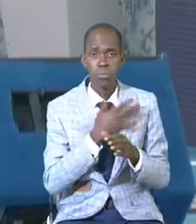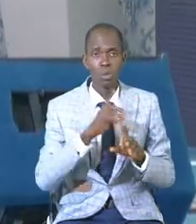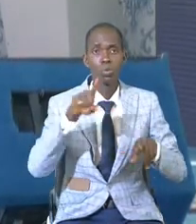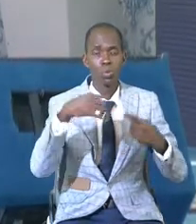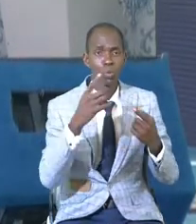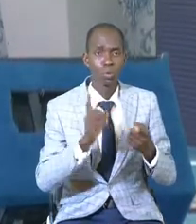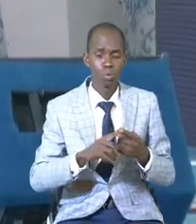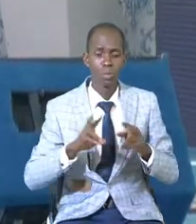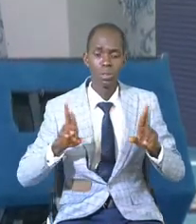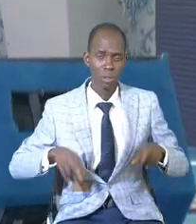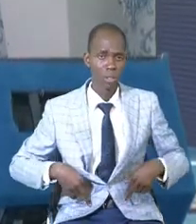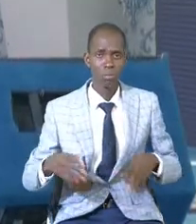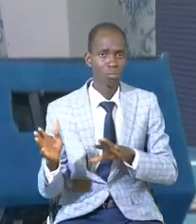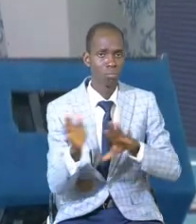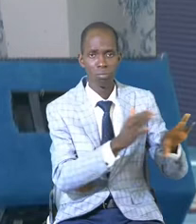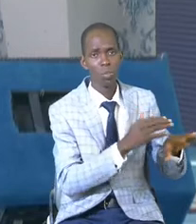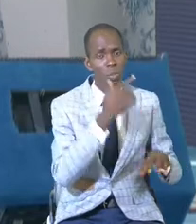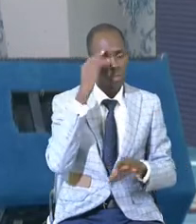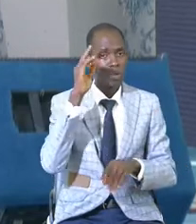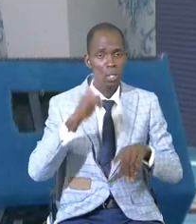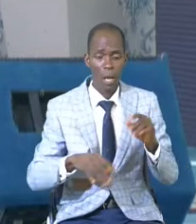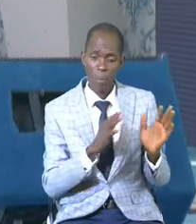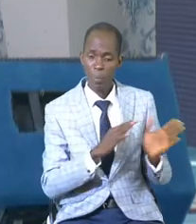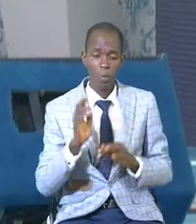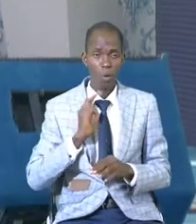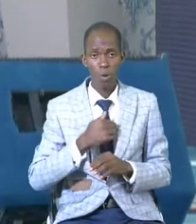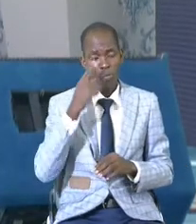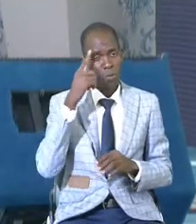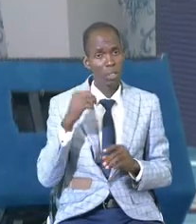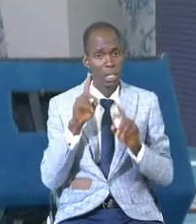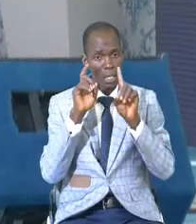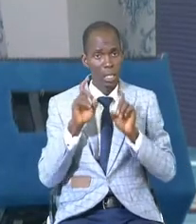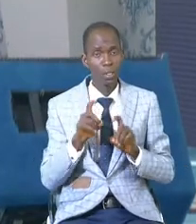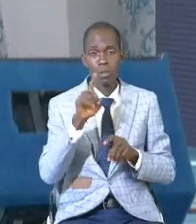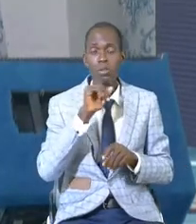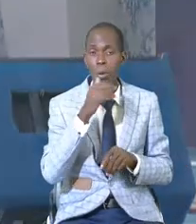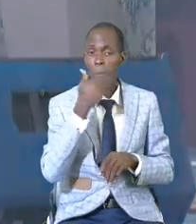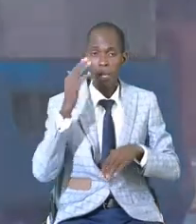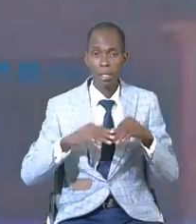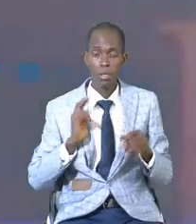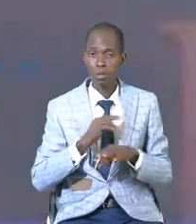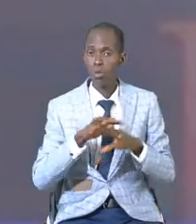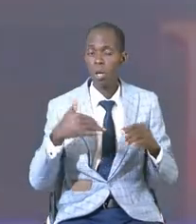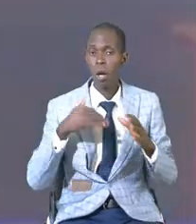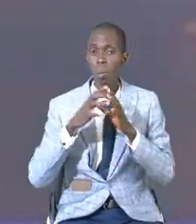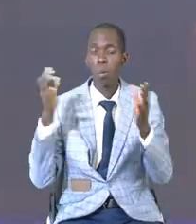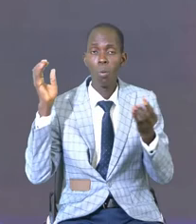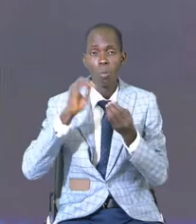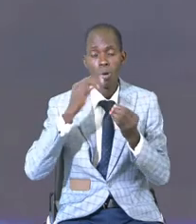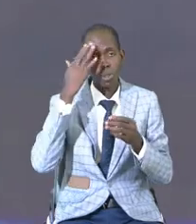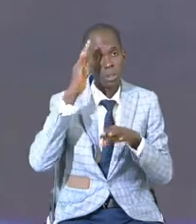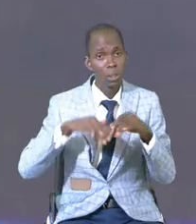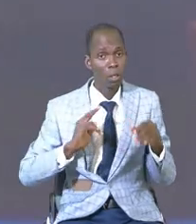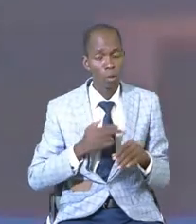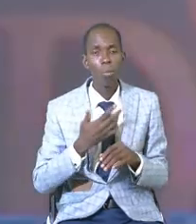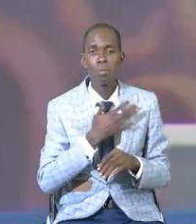prepare us for the exam we're preparing for. You are not better than us. You don't have more knowledge than we have. Go and